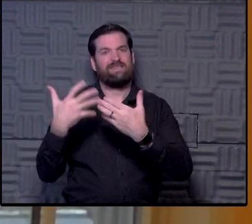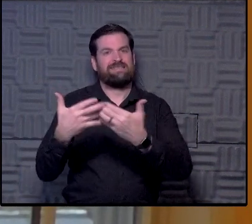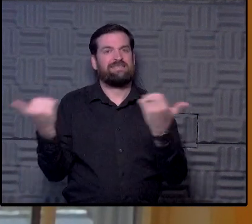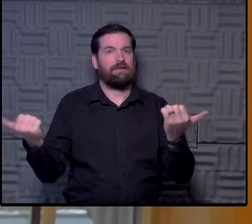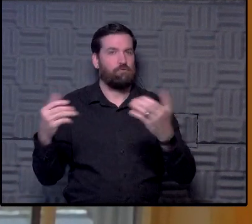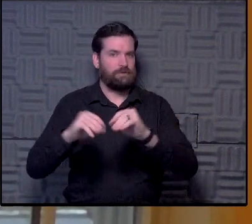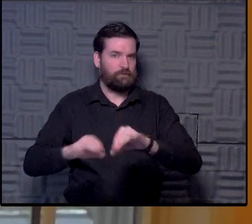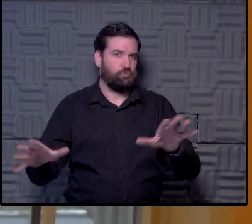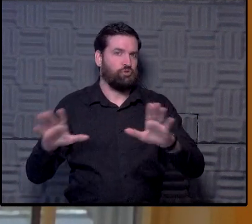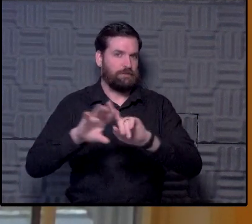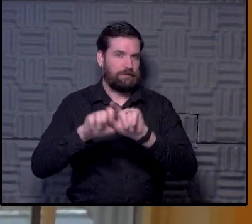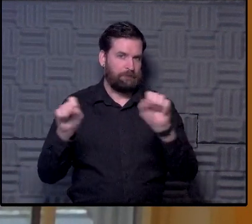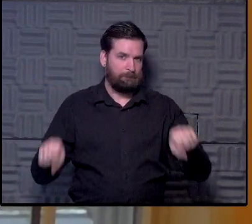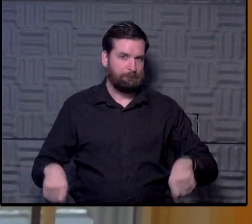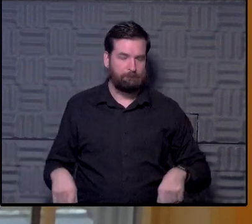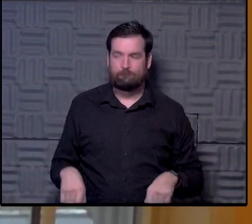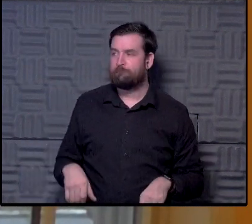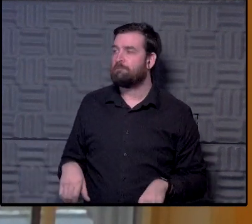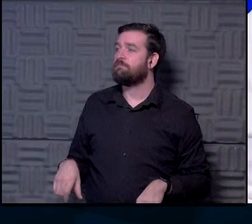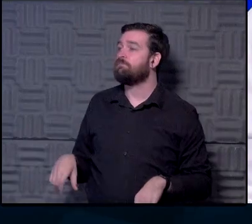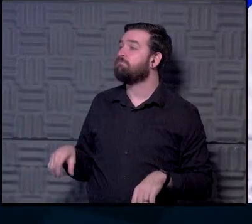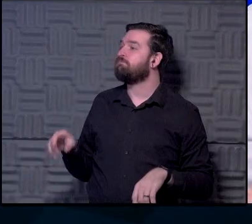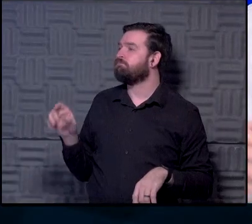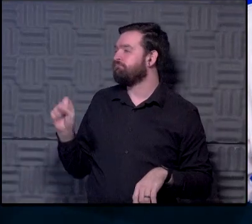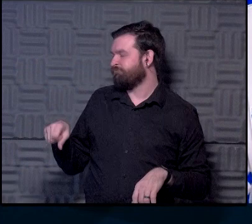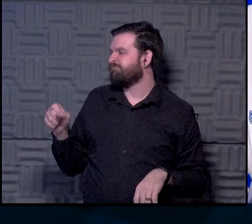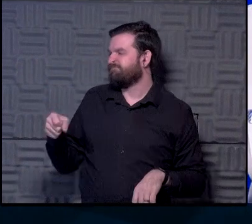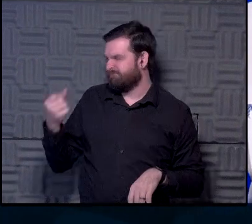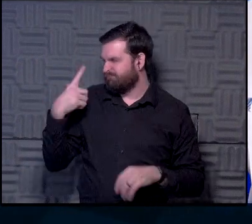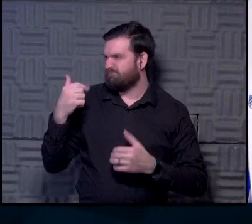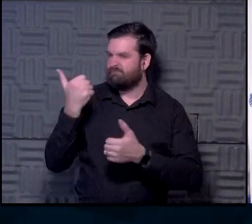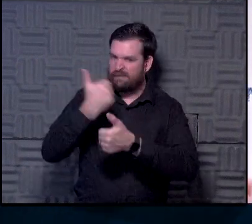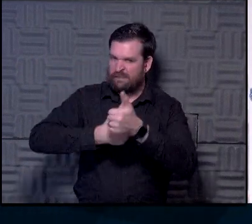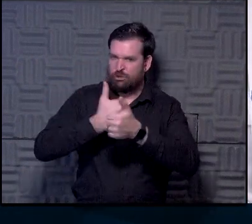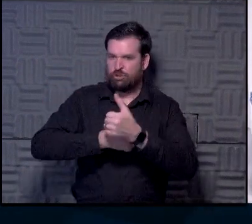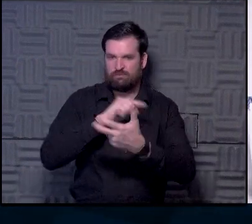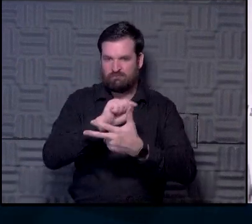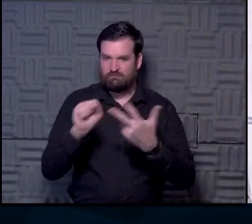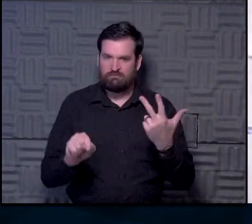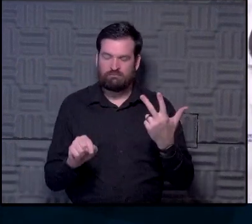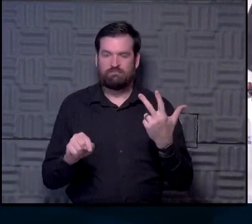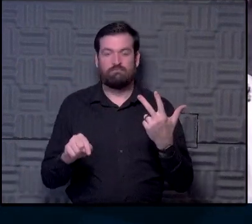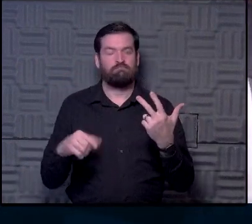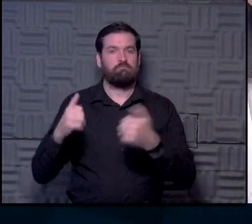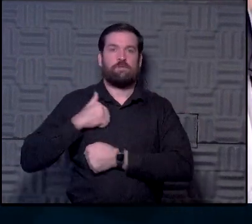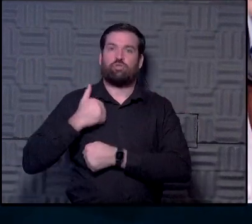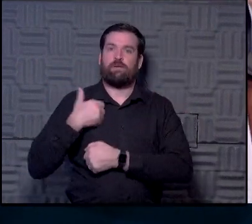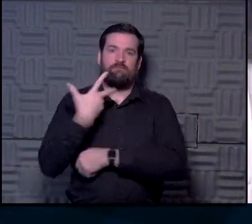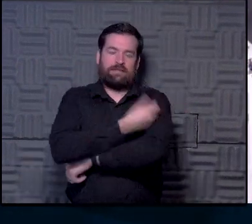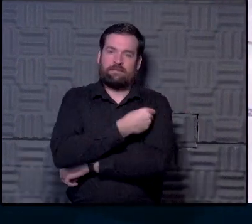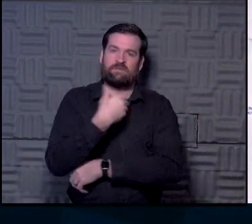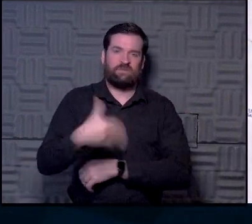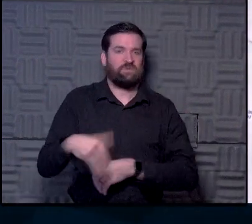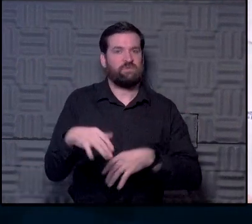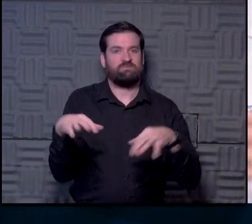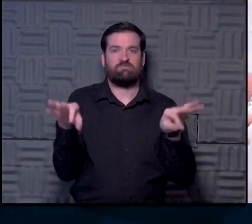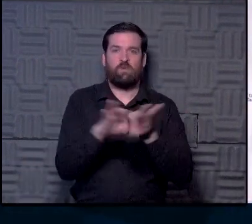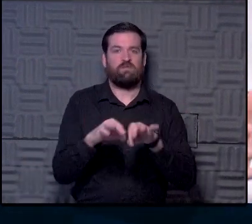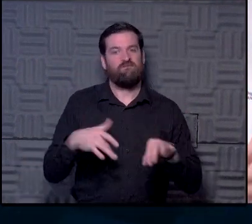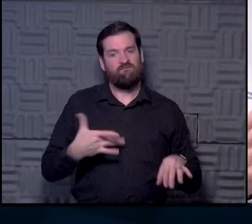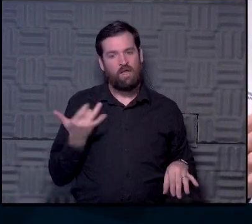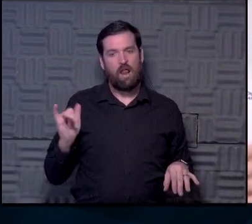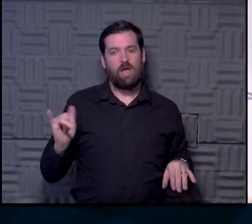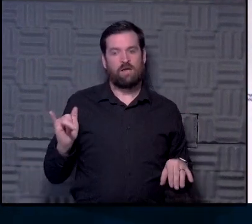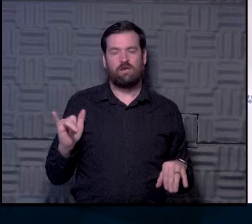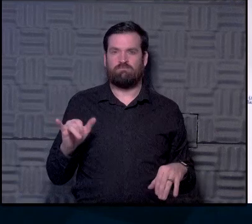distribution system going on. You can certainly understand each of those, and gosh, we got to get the military vaccinated. That just feels